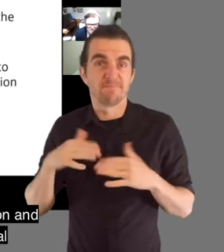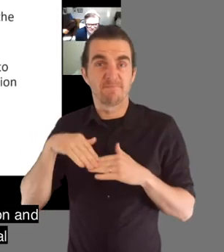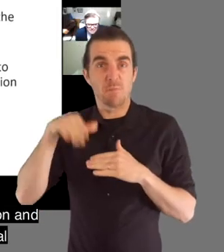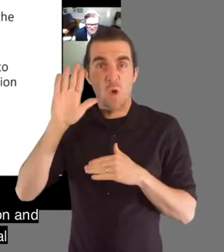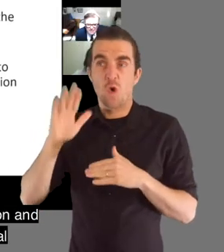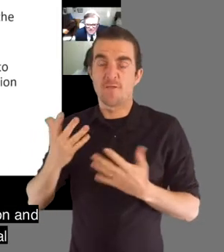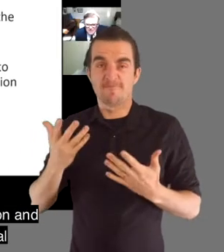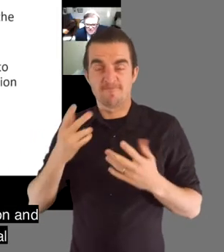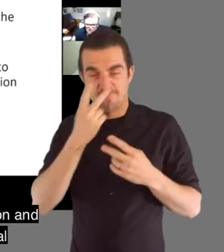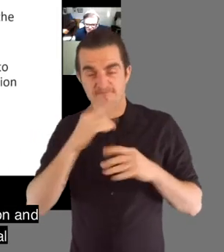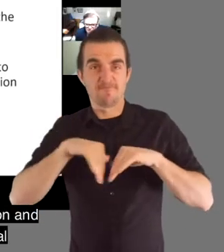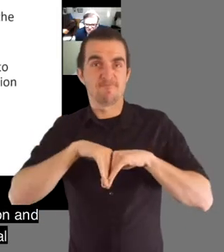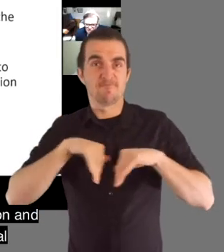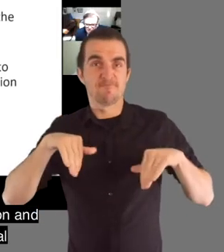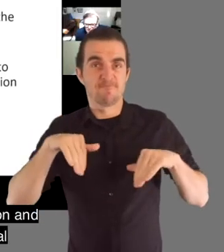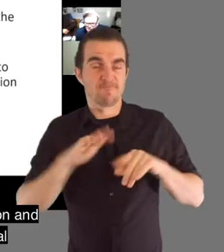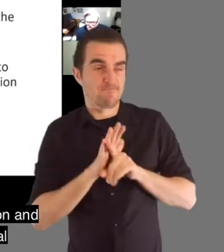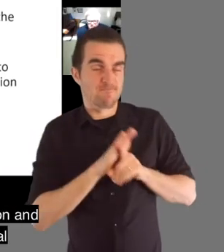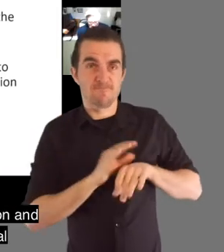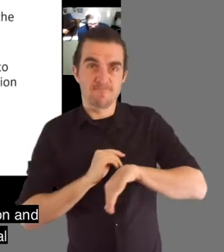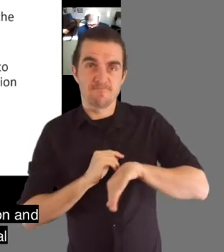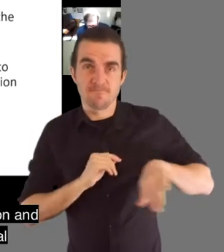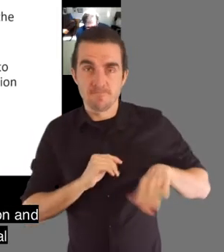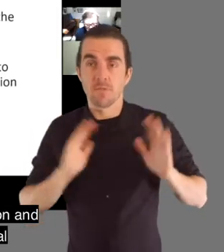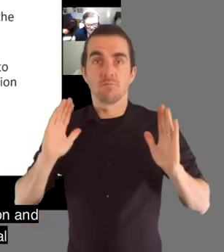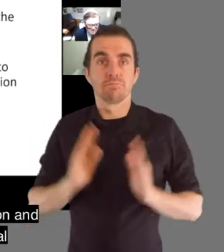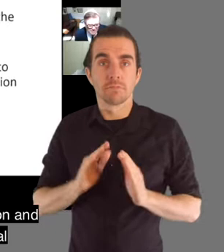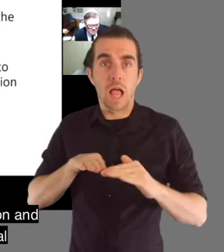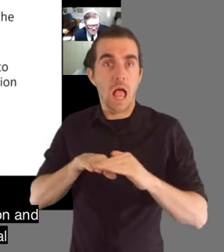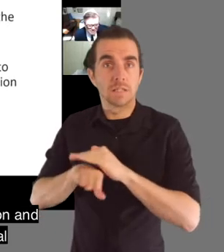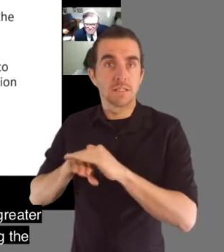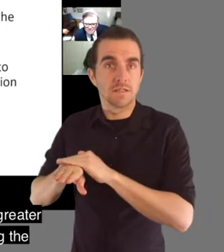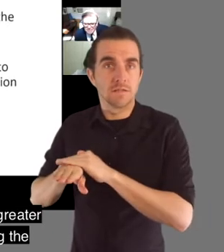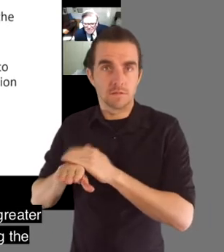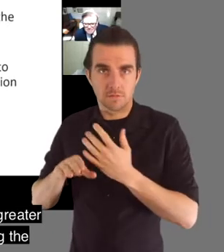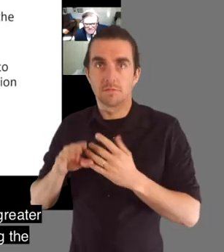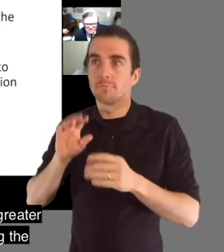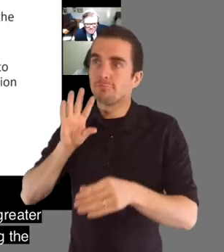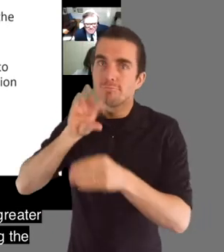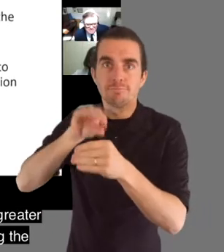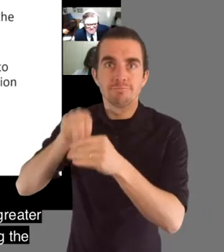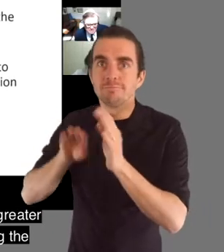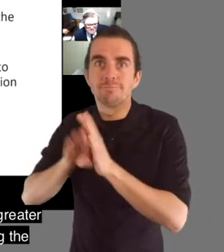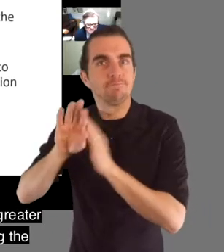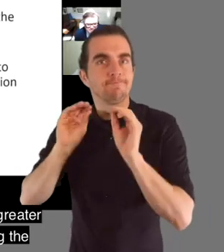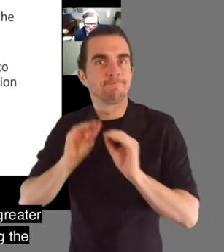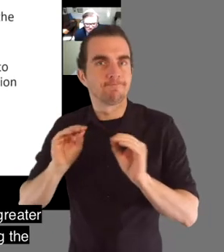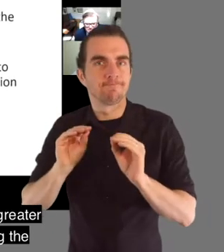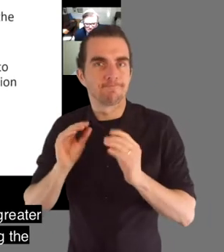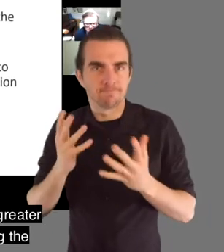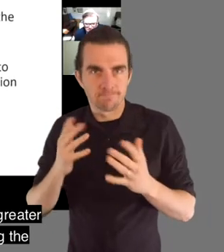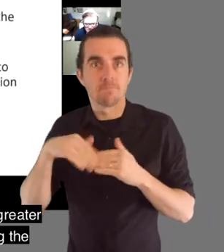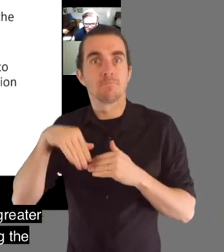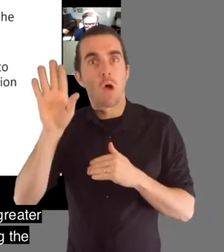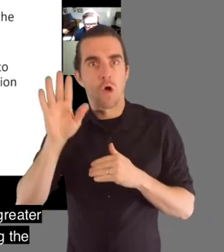vicious perpetuation of exclusion and lack of access to fundamental developmental services, causing greater risks